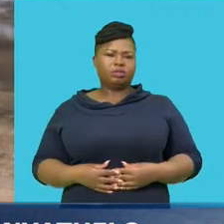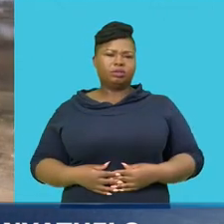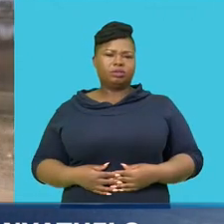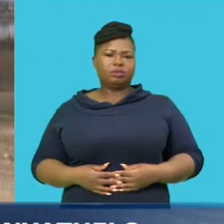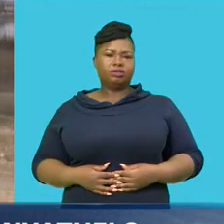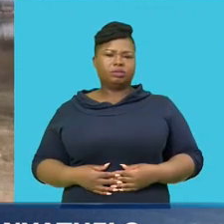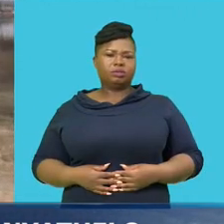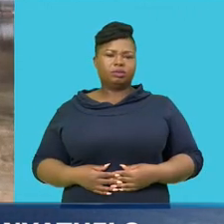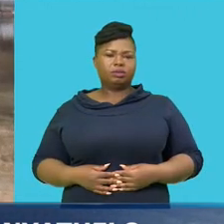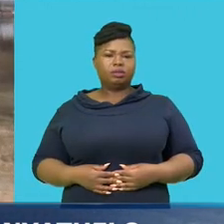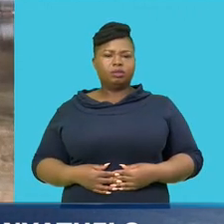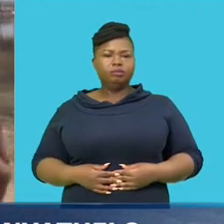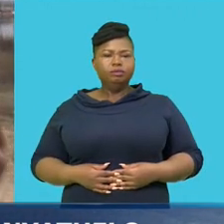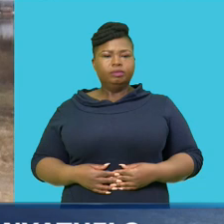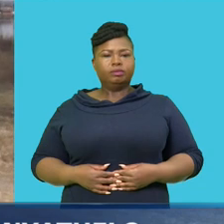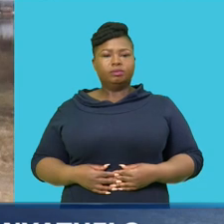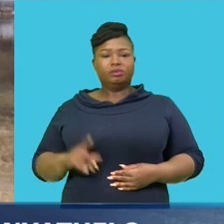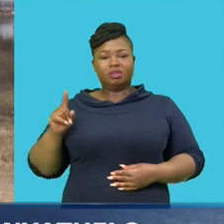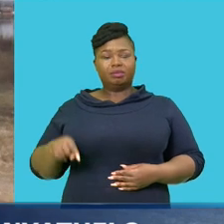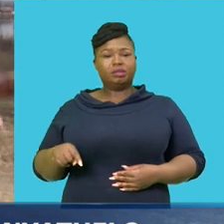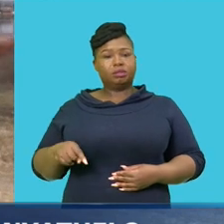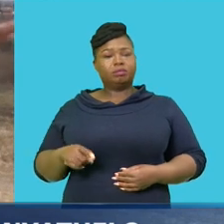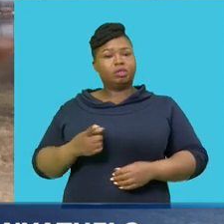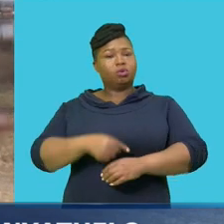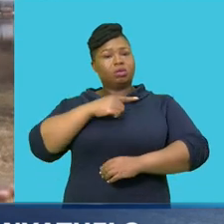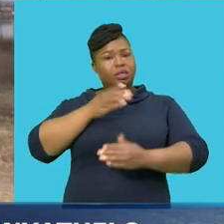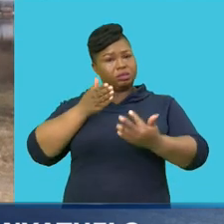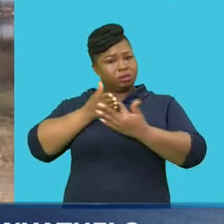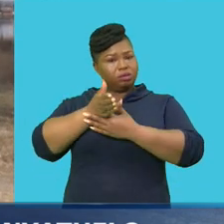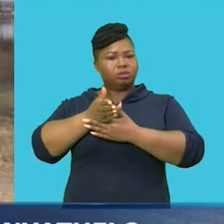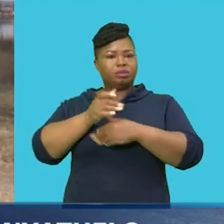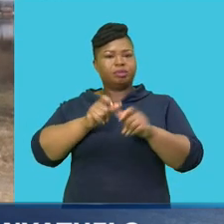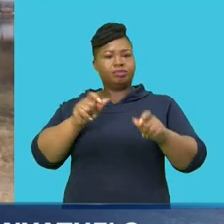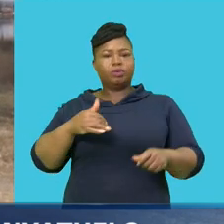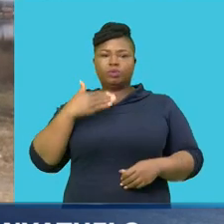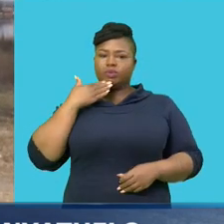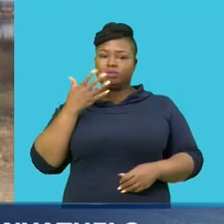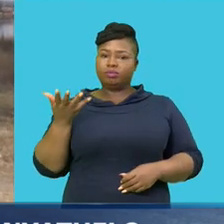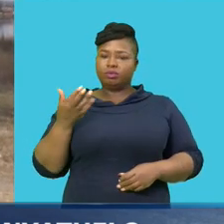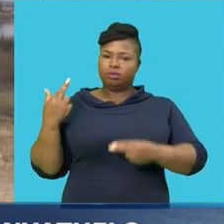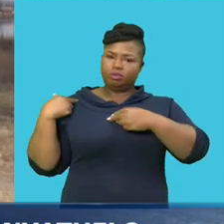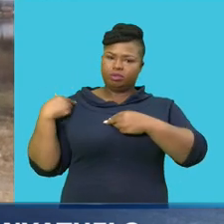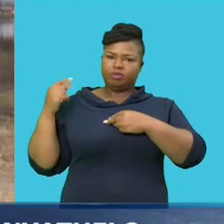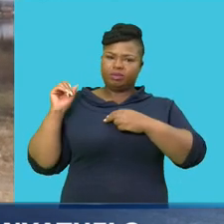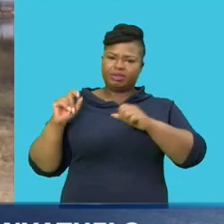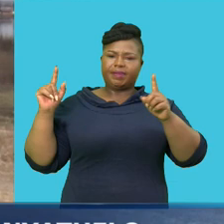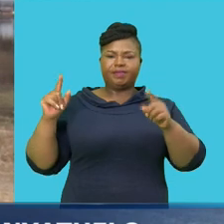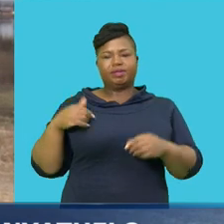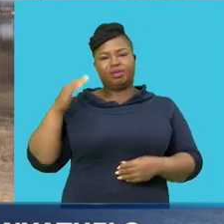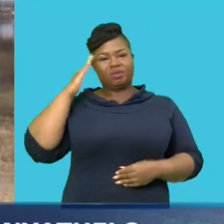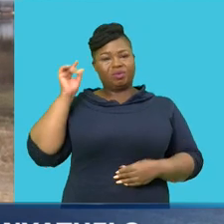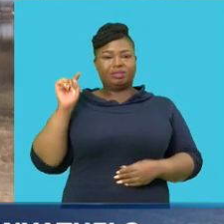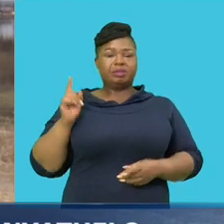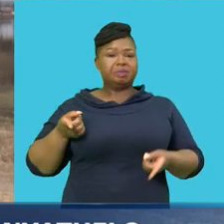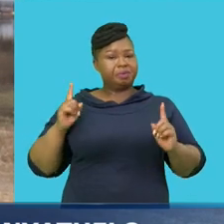restricted like it's supposed to be an authorized entry. People who come here are people who are responsible for themselves, who know that this place